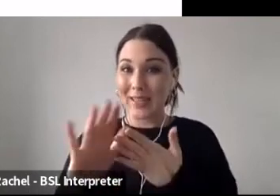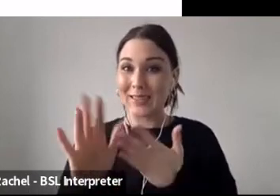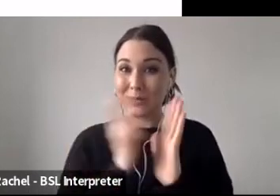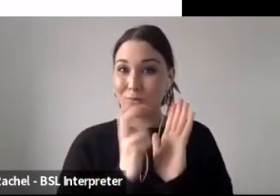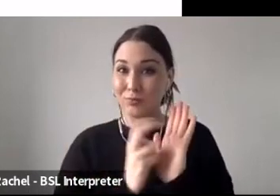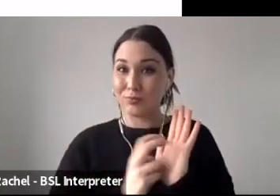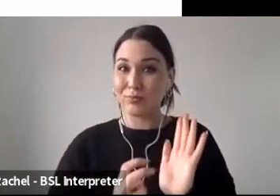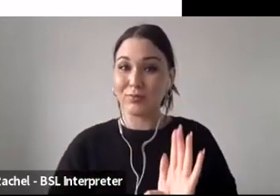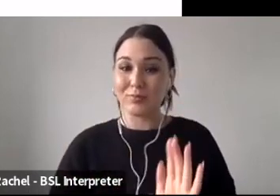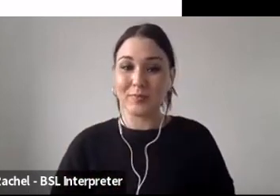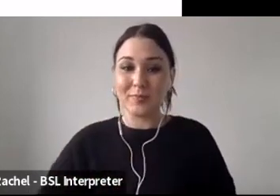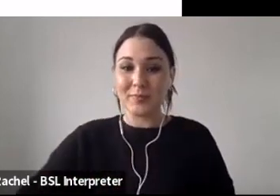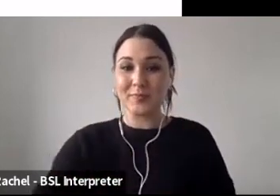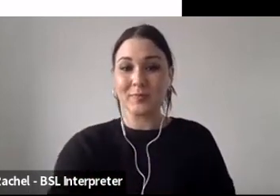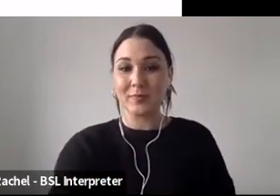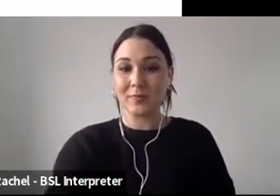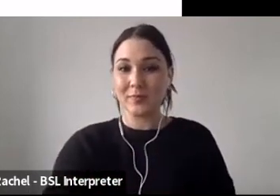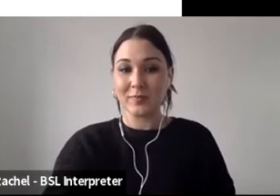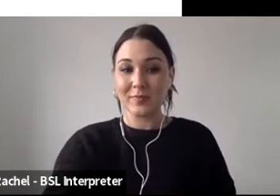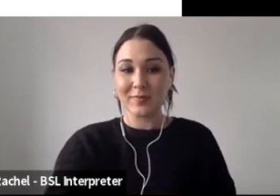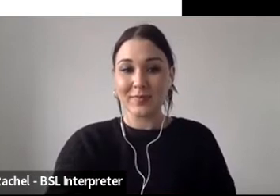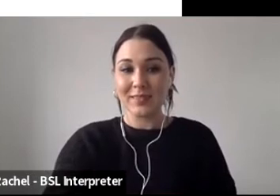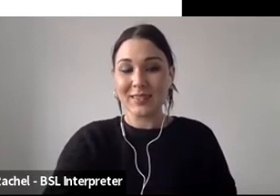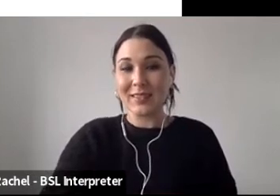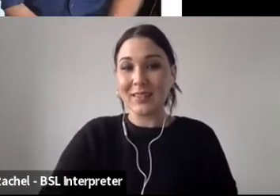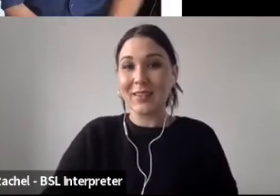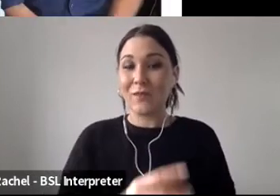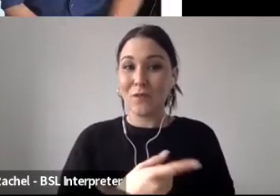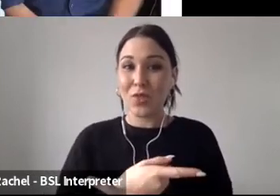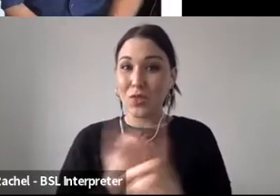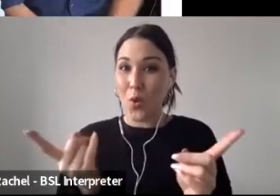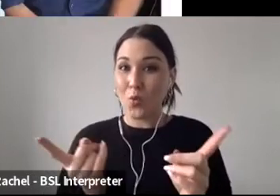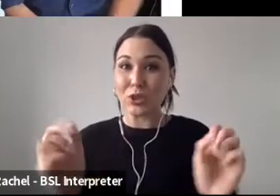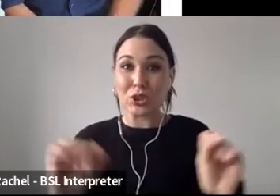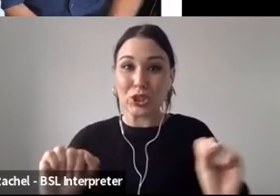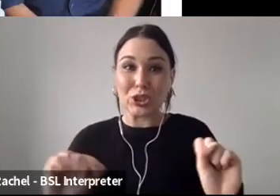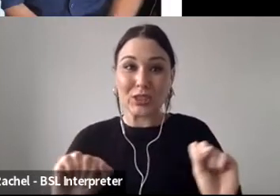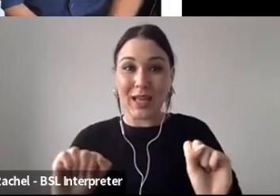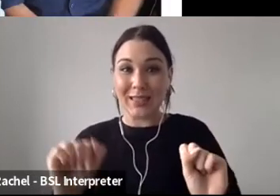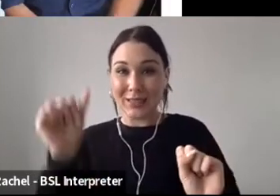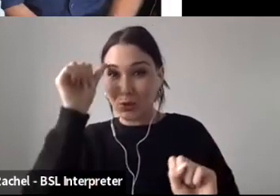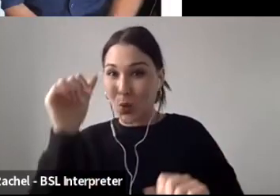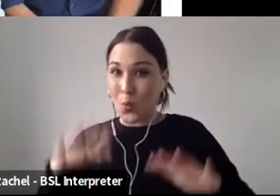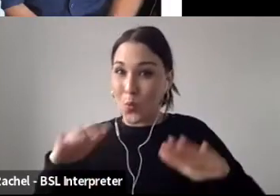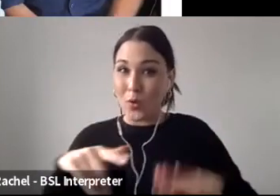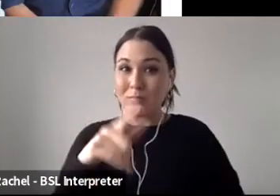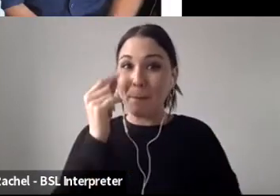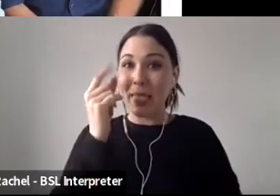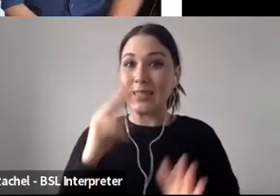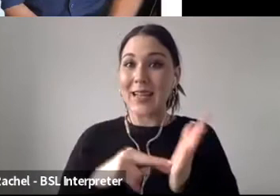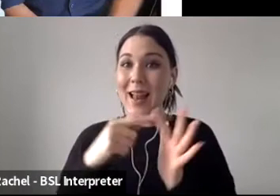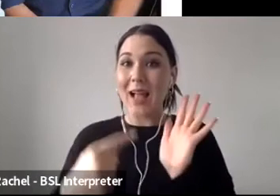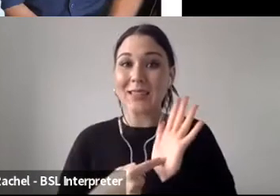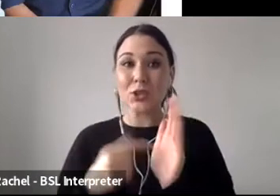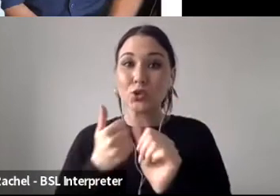able. So for those of you who aren't yet familiar with AbilityNet, we support